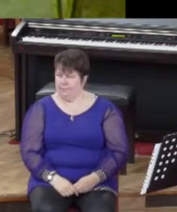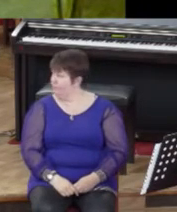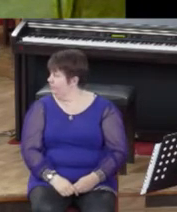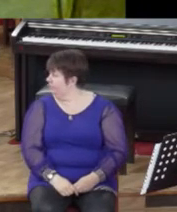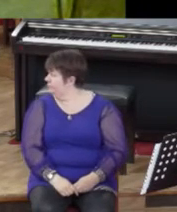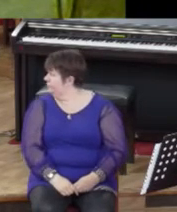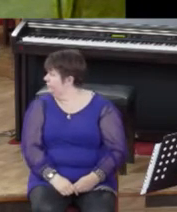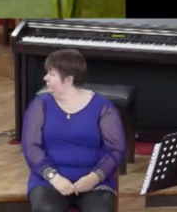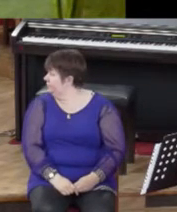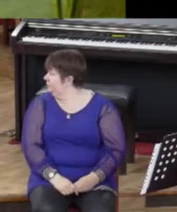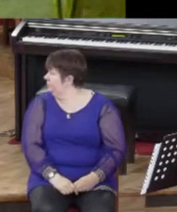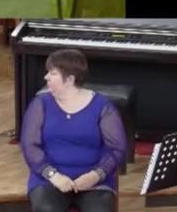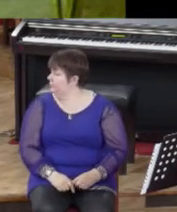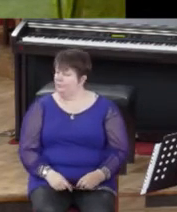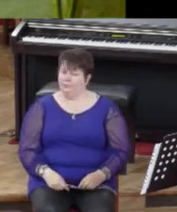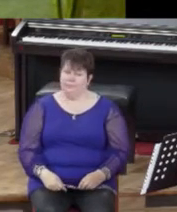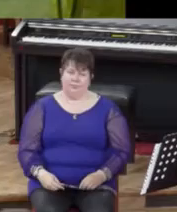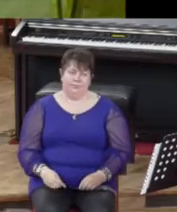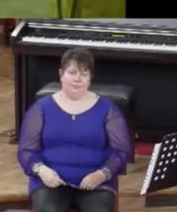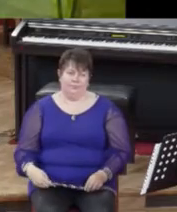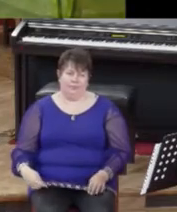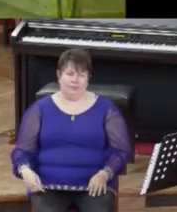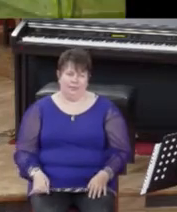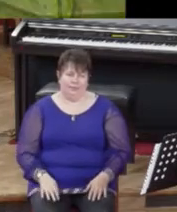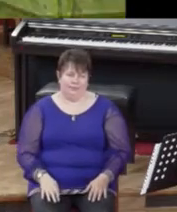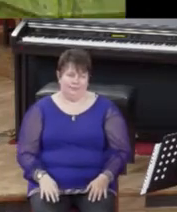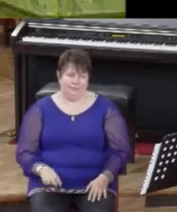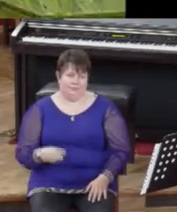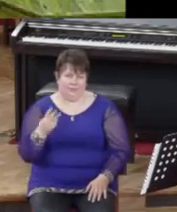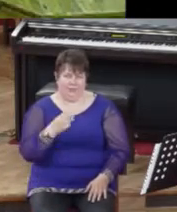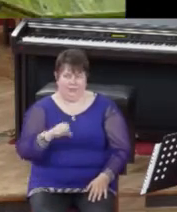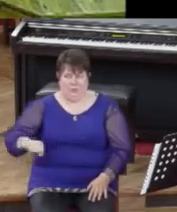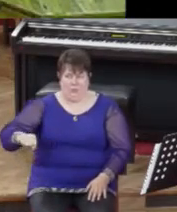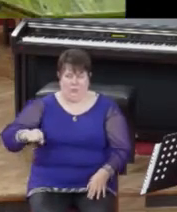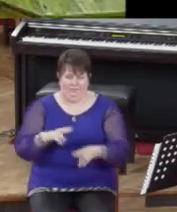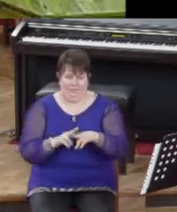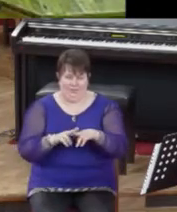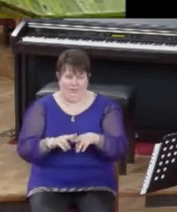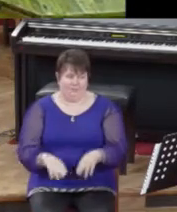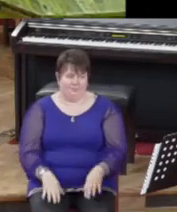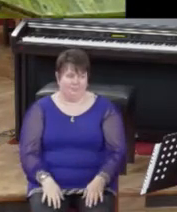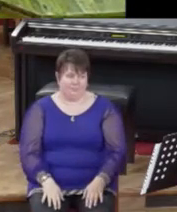Yeah, just there. You're holding on to Daddy, aren't you, Layla? Yeah.